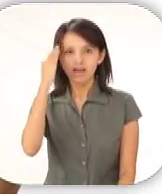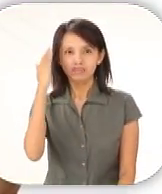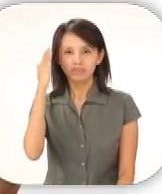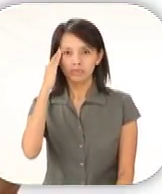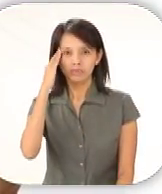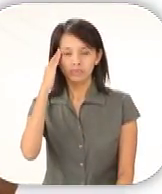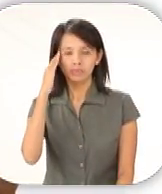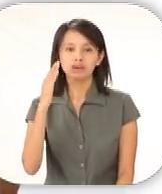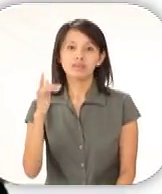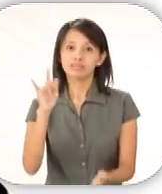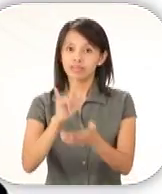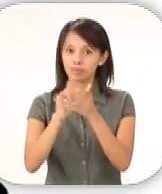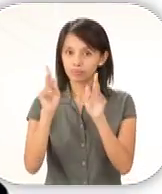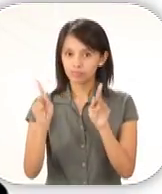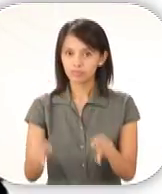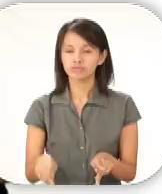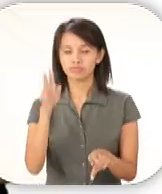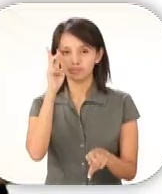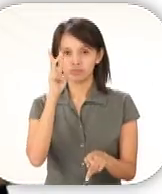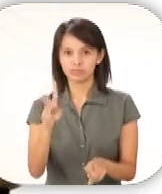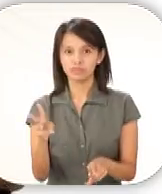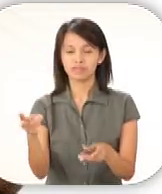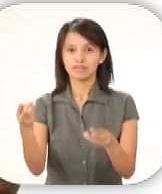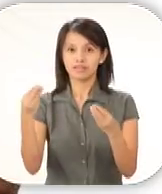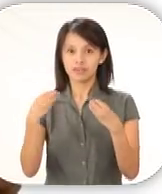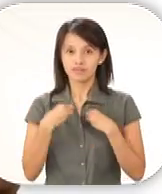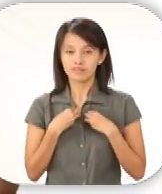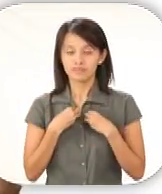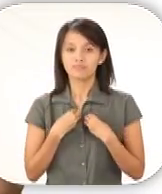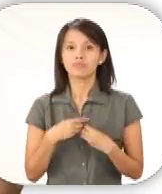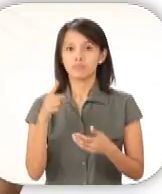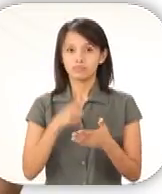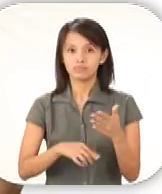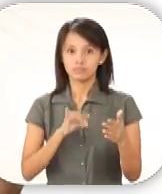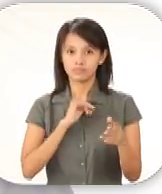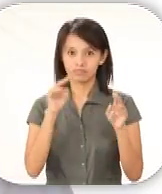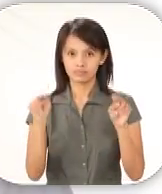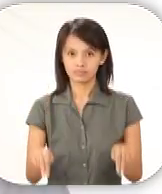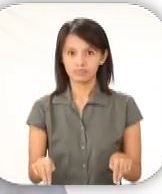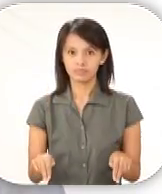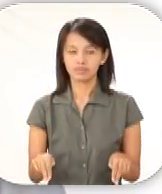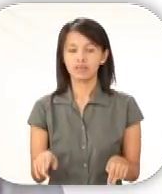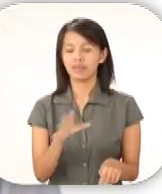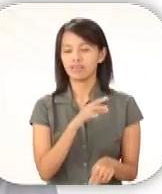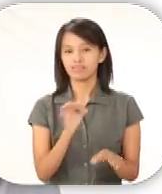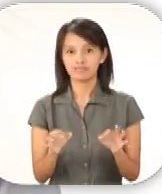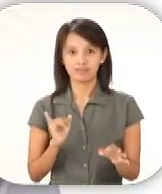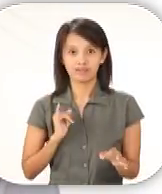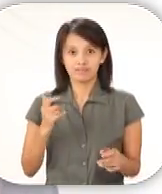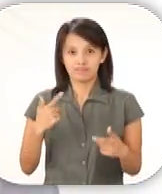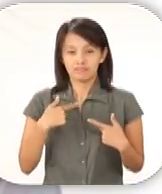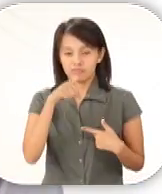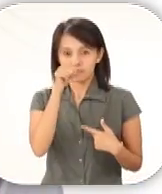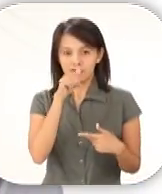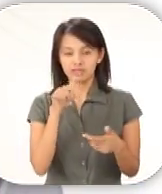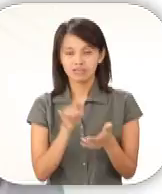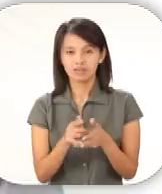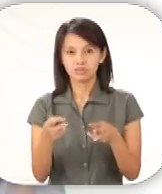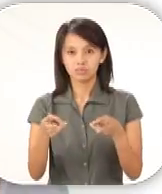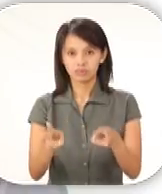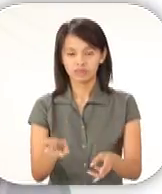trust, I know he or she will produce what I need. And when I am patient that